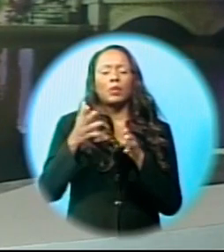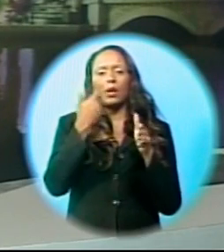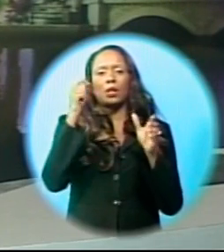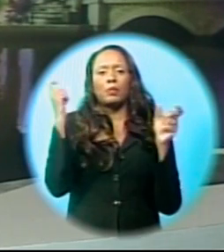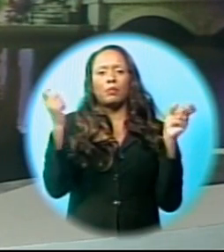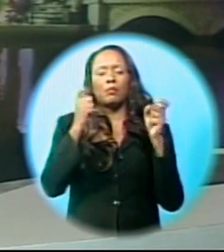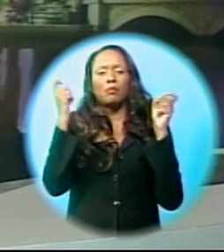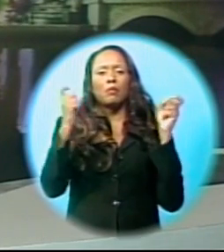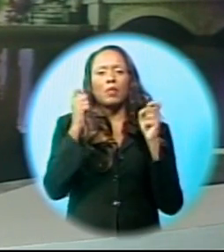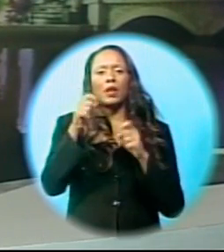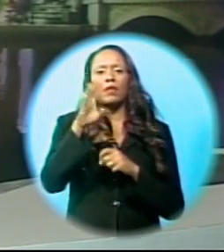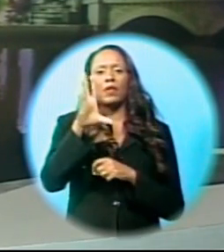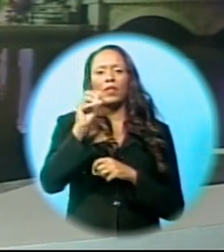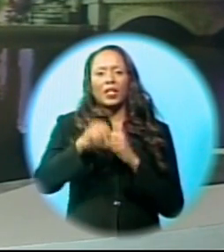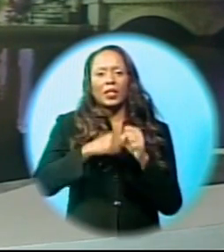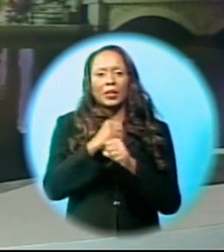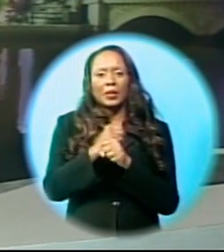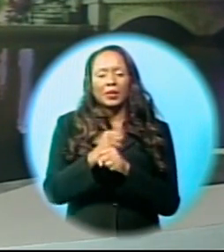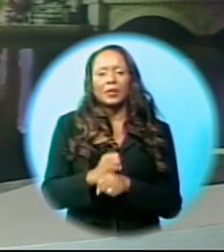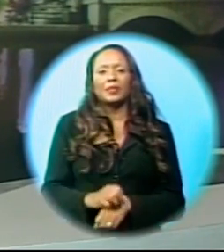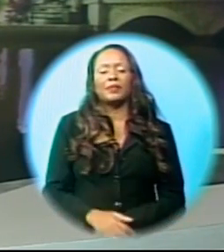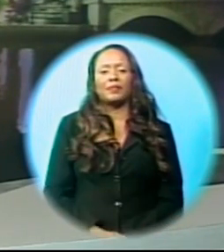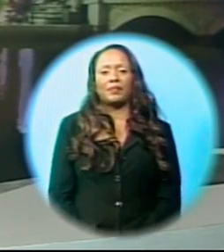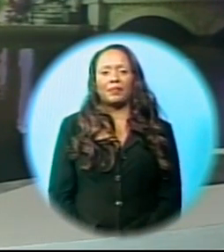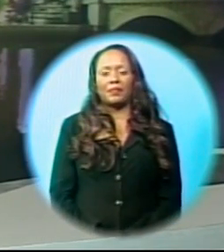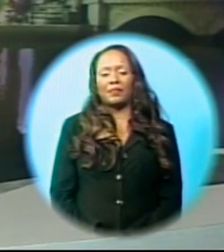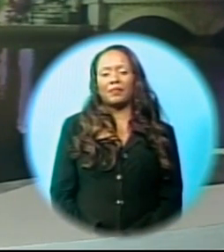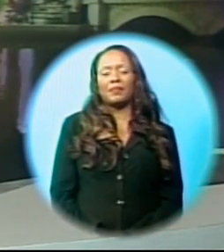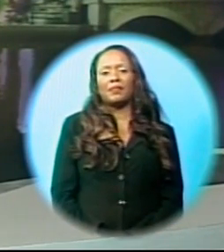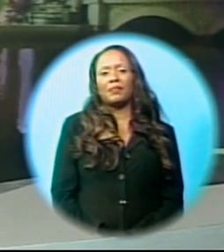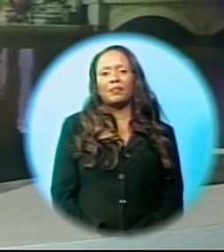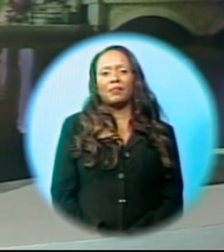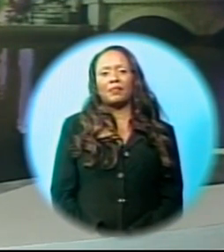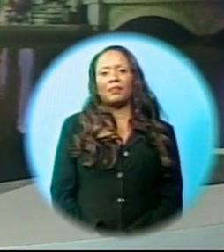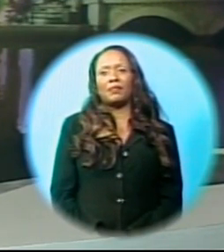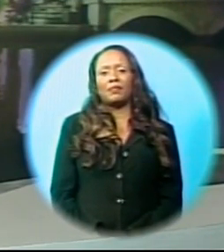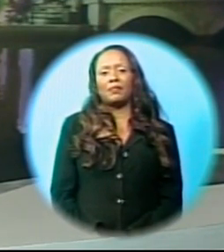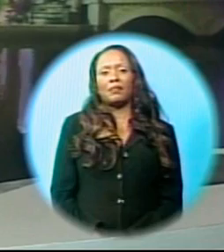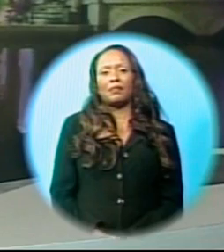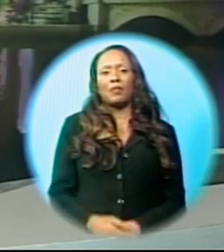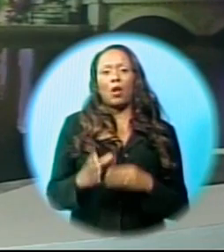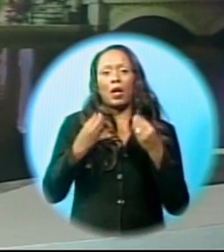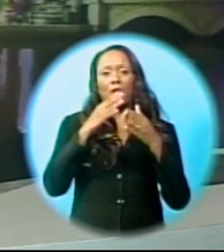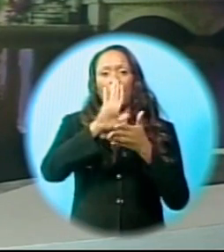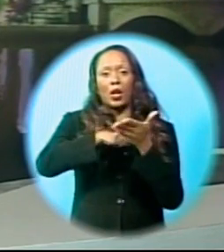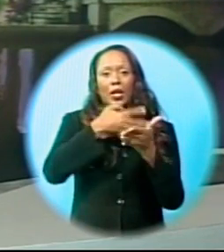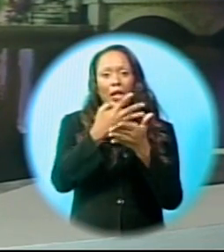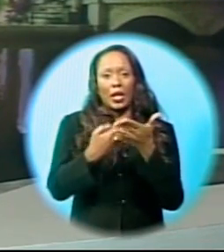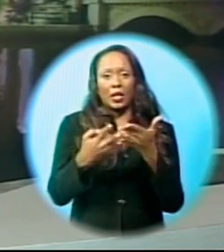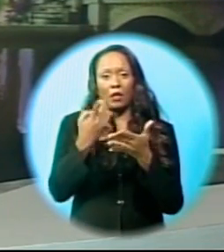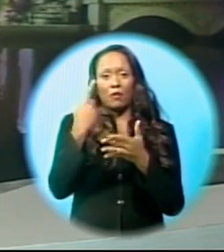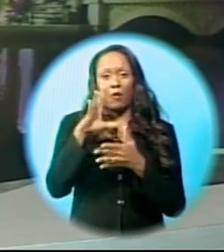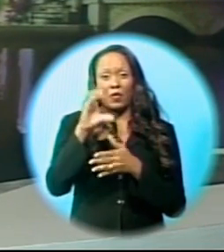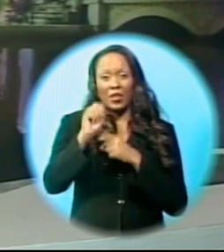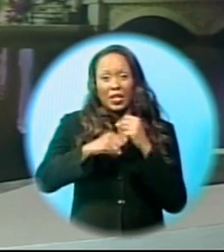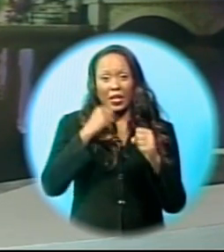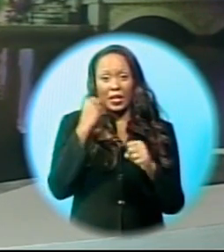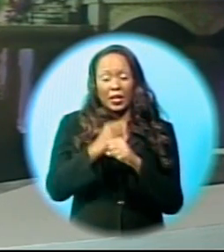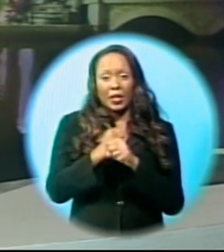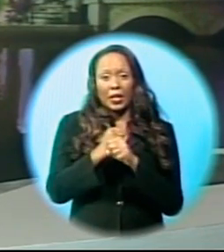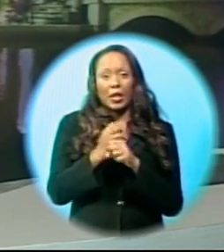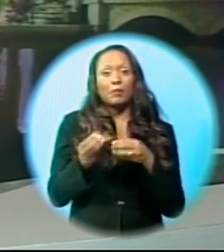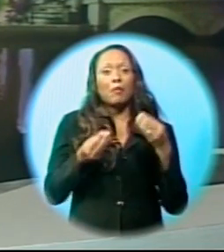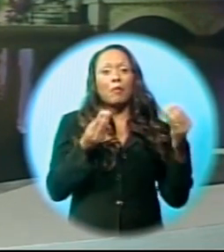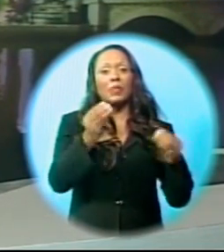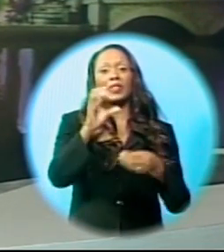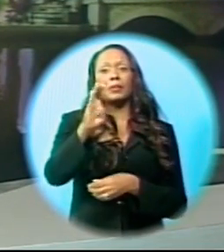its Golden Jubilee. The information has been compiled and put into a commemorative calendar. Copies of it were presented to the chairman